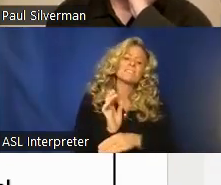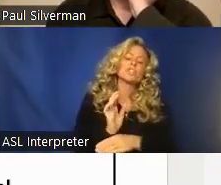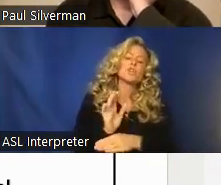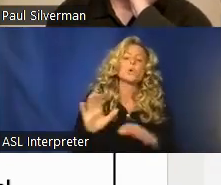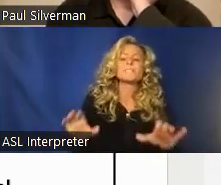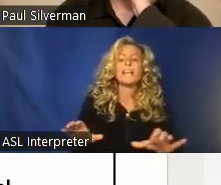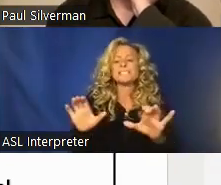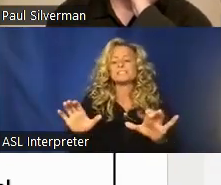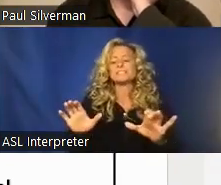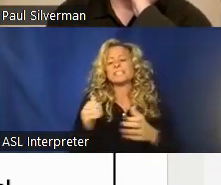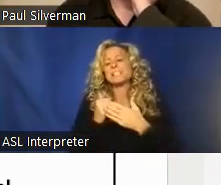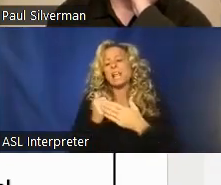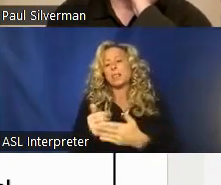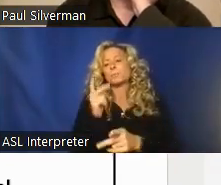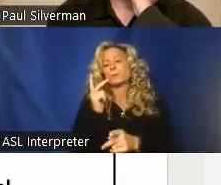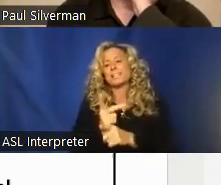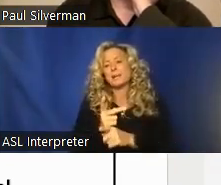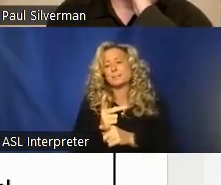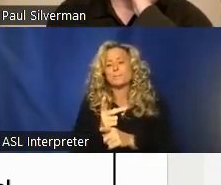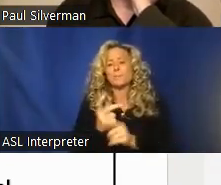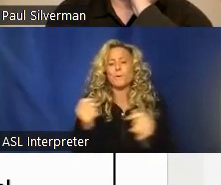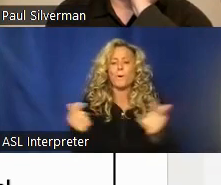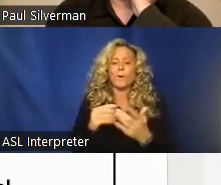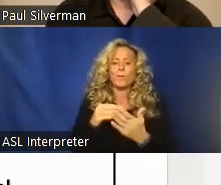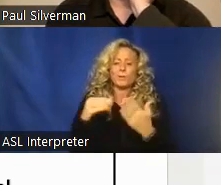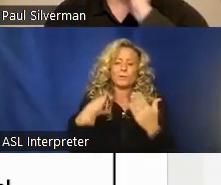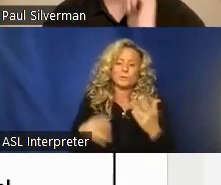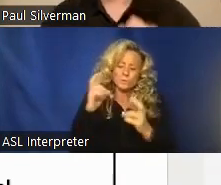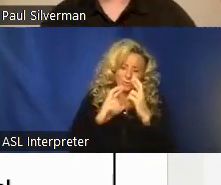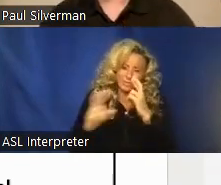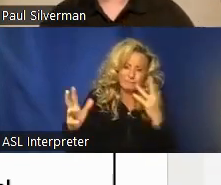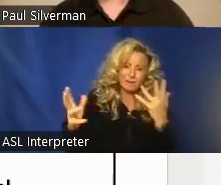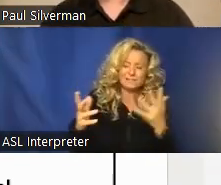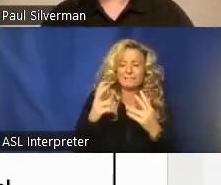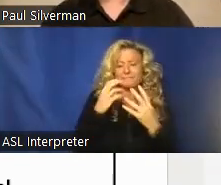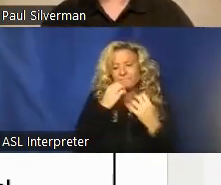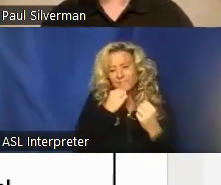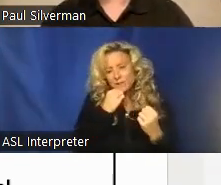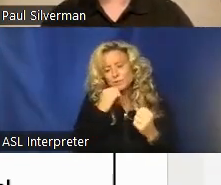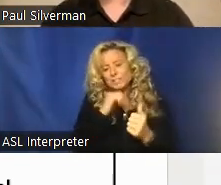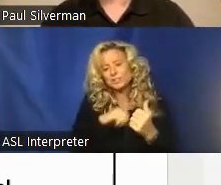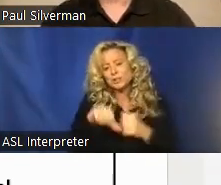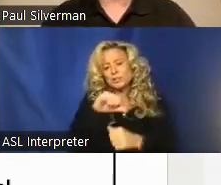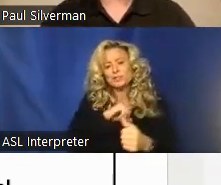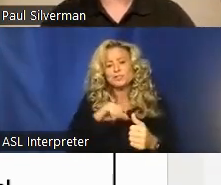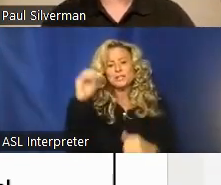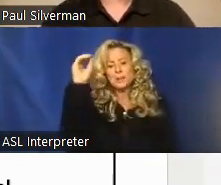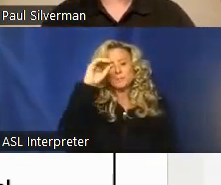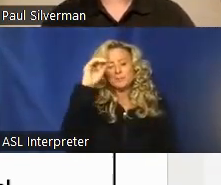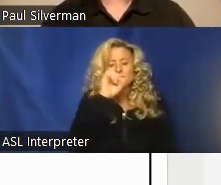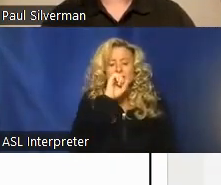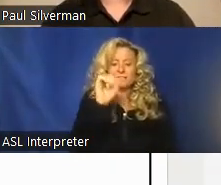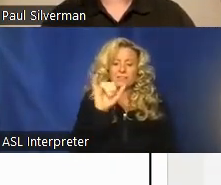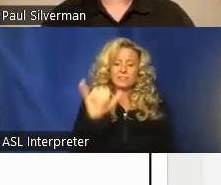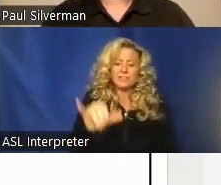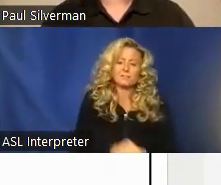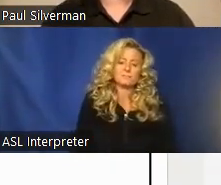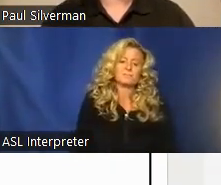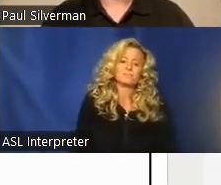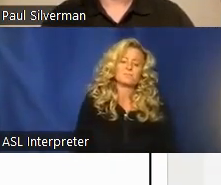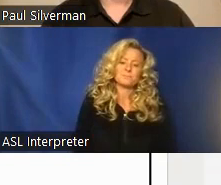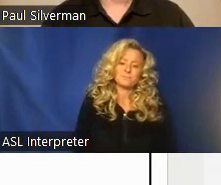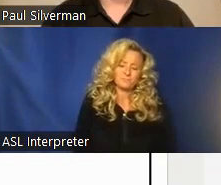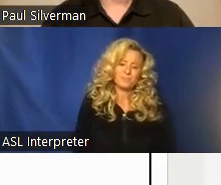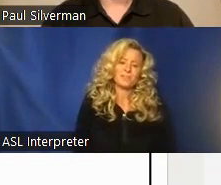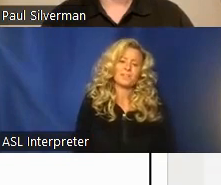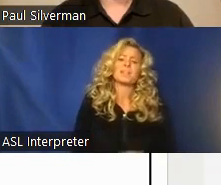that help to make sure all students respect each other and value each other's opinions. Love to give you that, as well as an